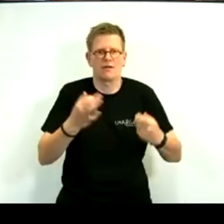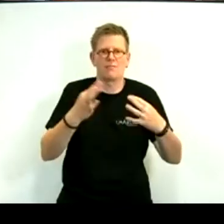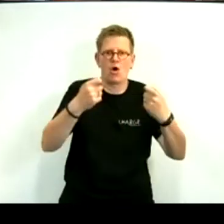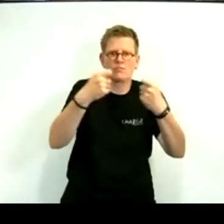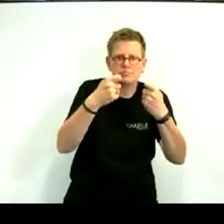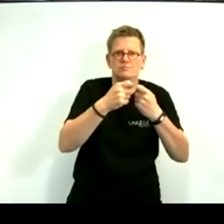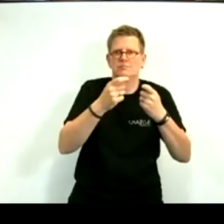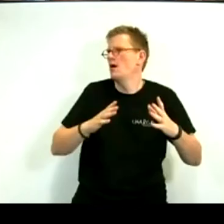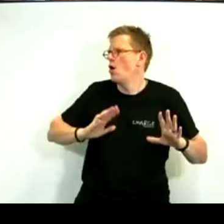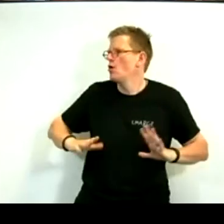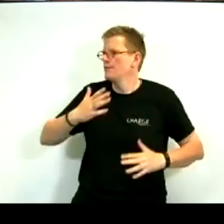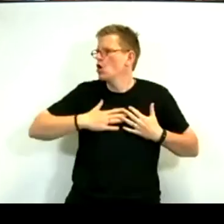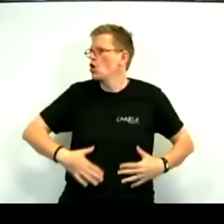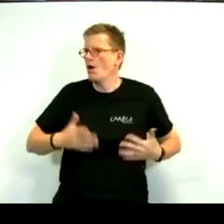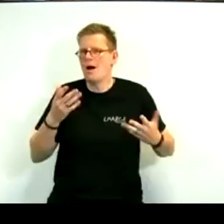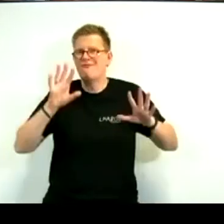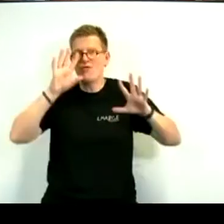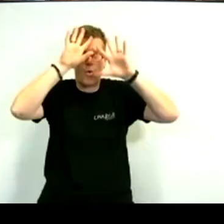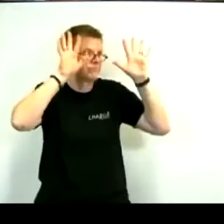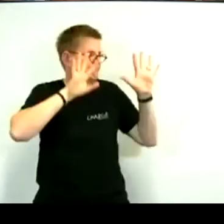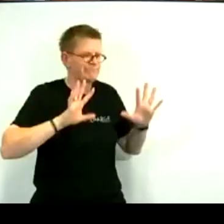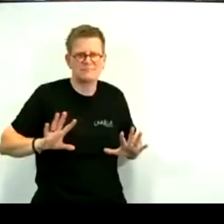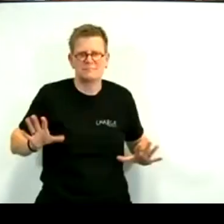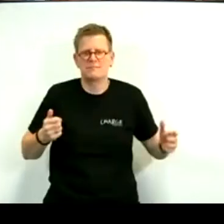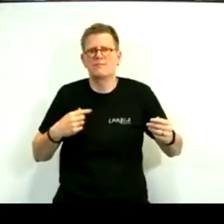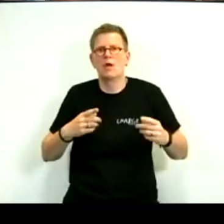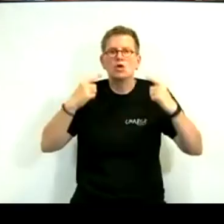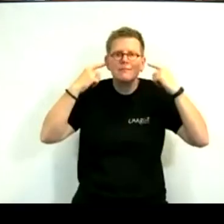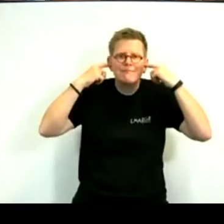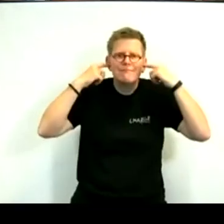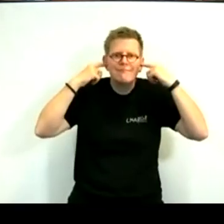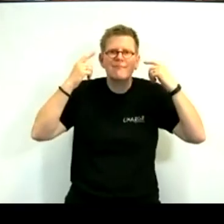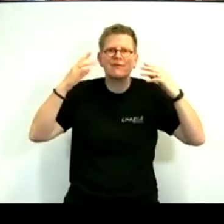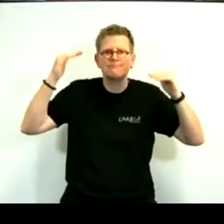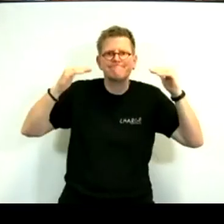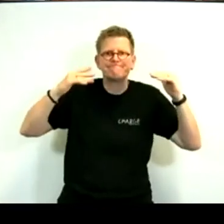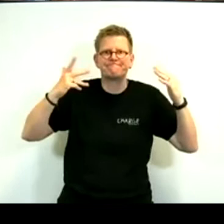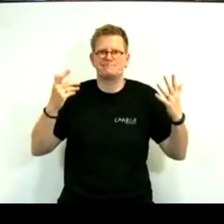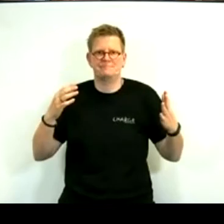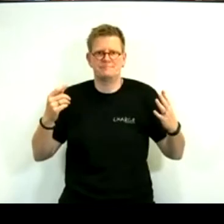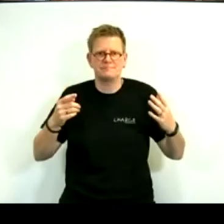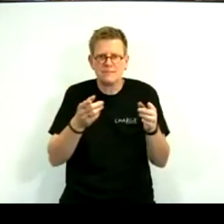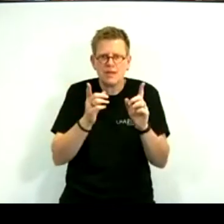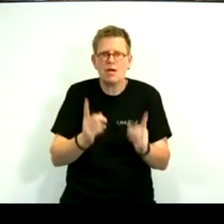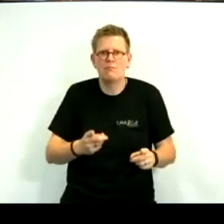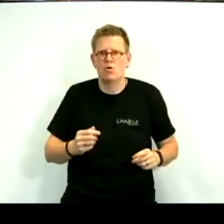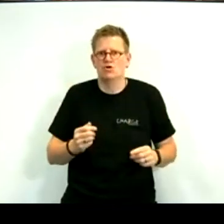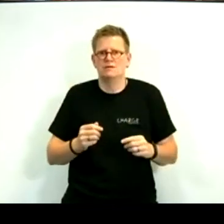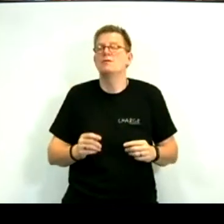ears. And we know all three of those senses might be missing or impaired if you have charge